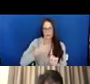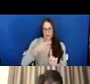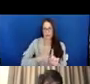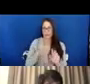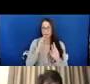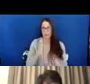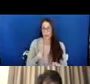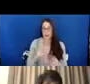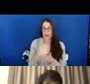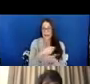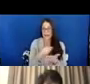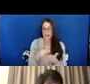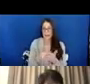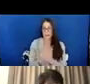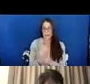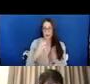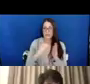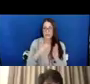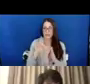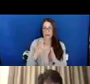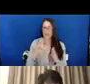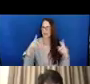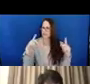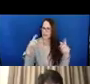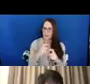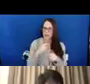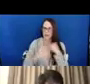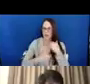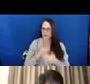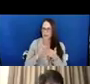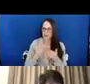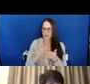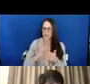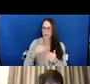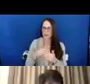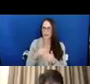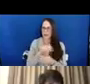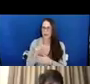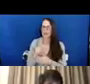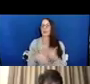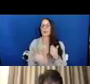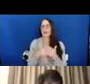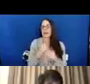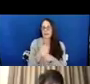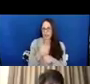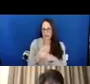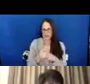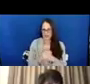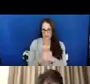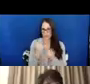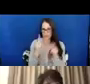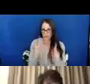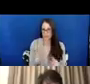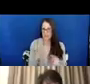complex process of accounting for all one's income and assets that is repeated on an annual basis. One participant